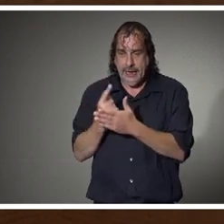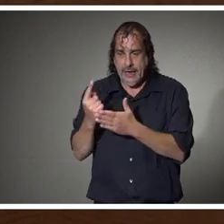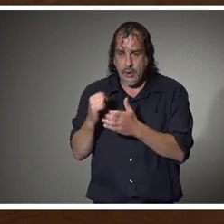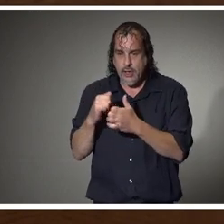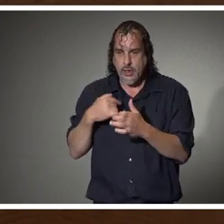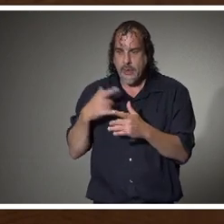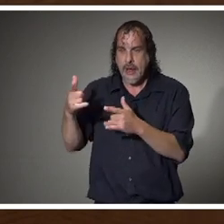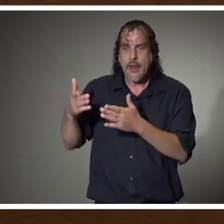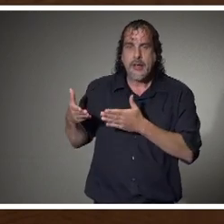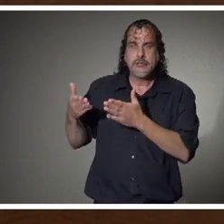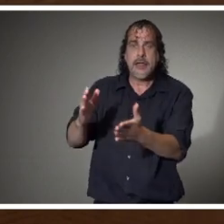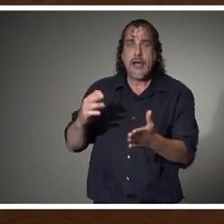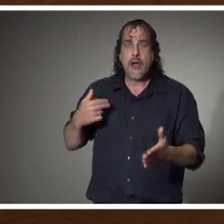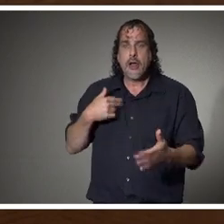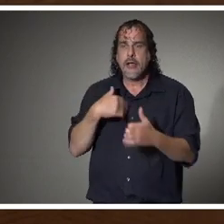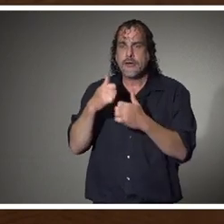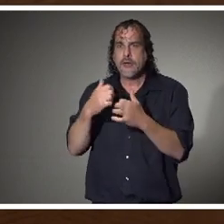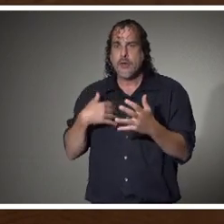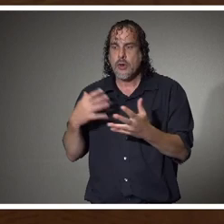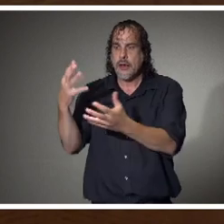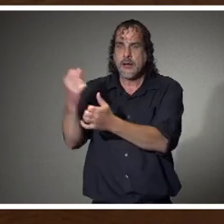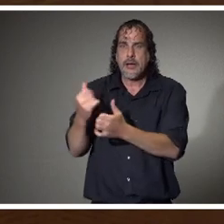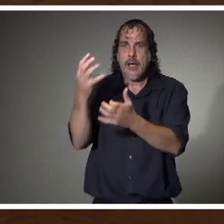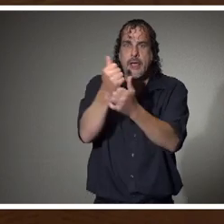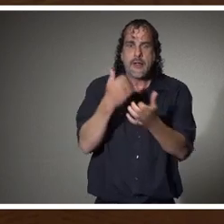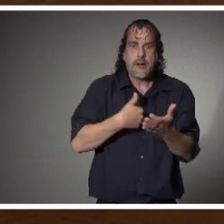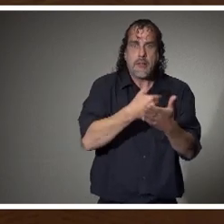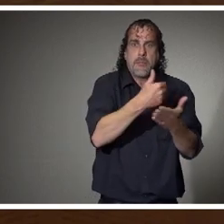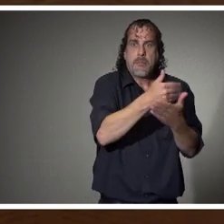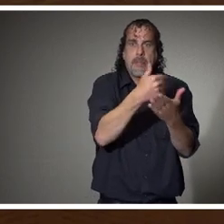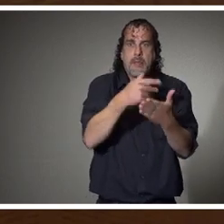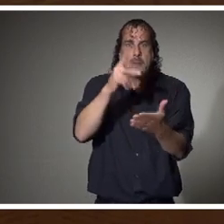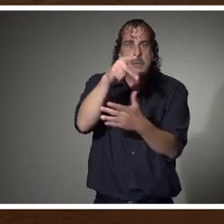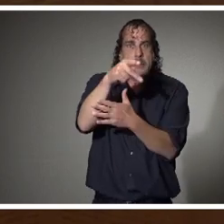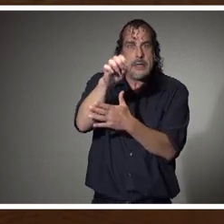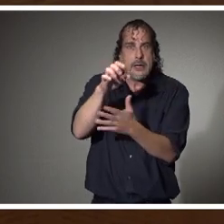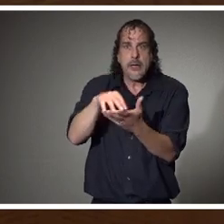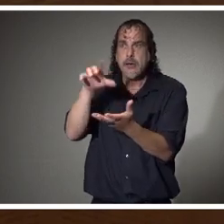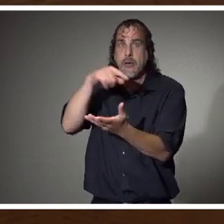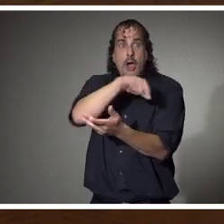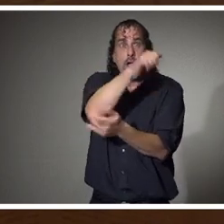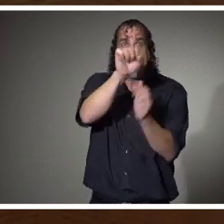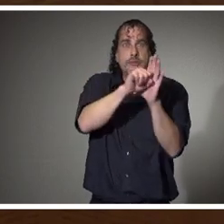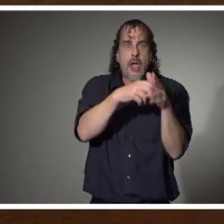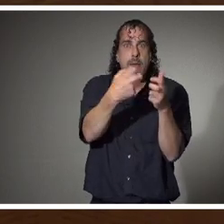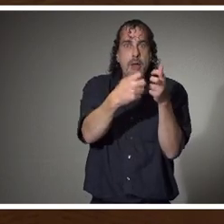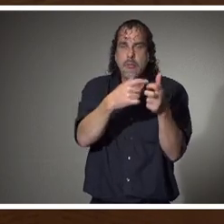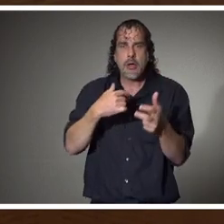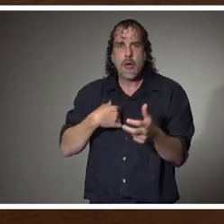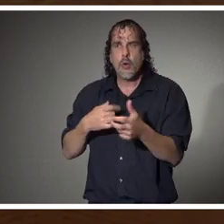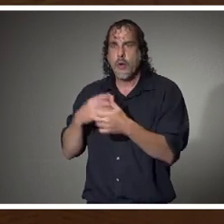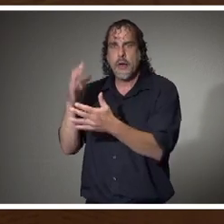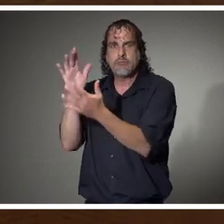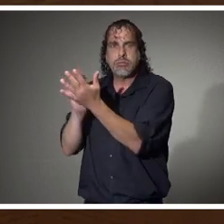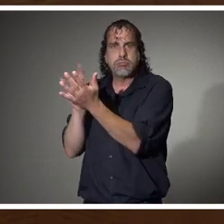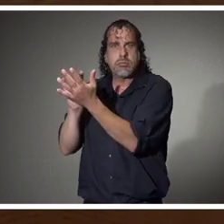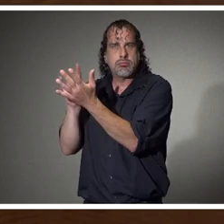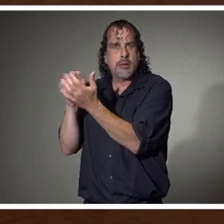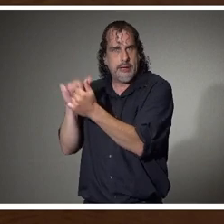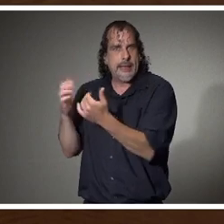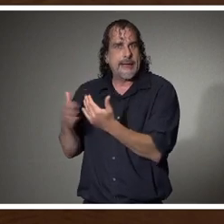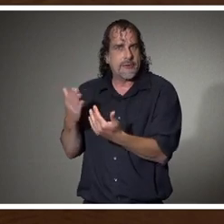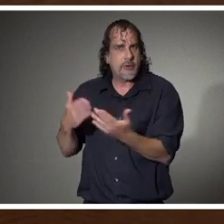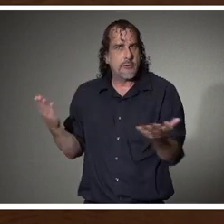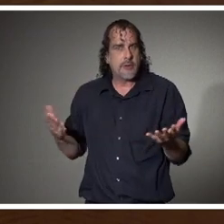has allowed the state of Mississippi to get ahead of some of those purchasing hurdles that others have had, and that's just a Mississippi asset. That's